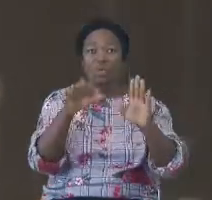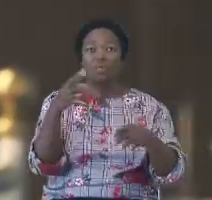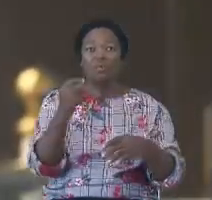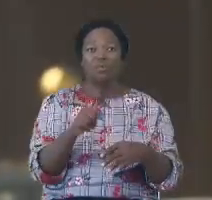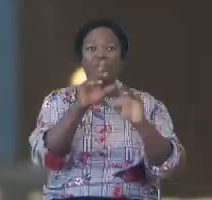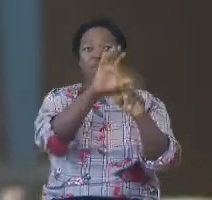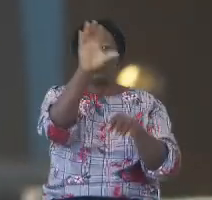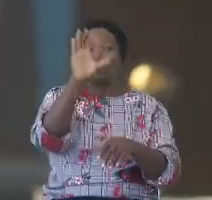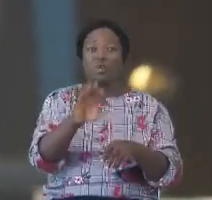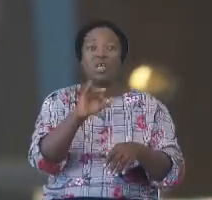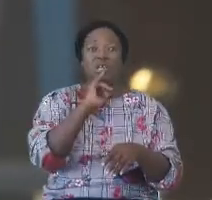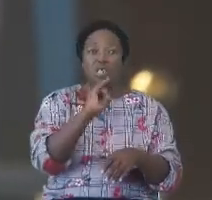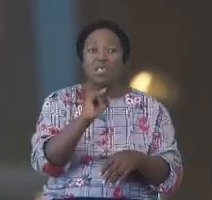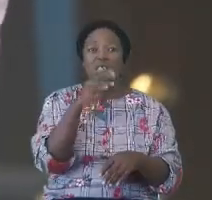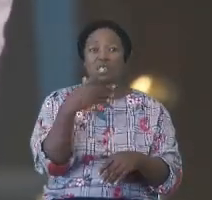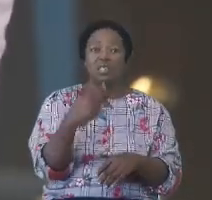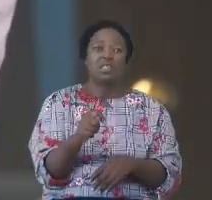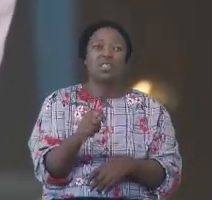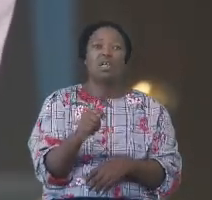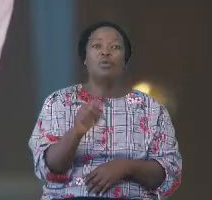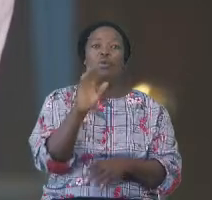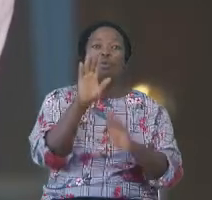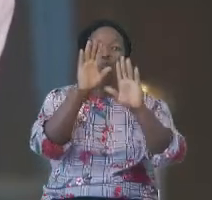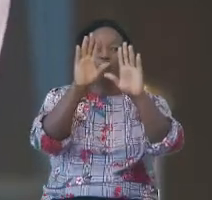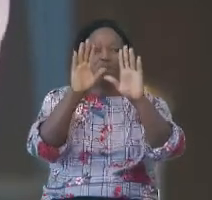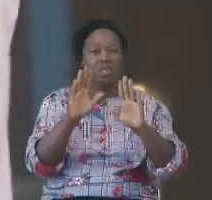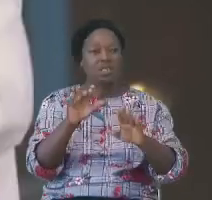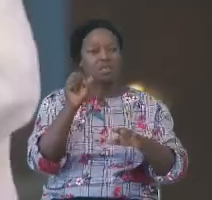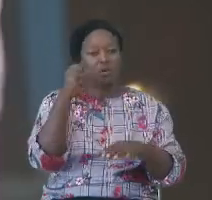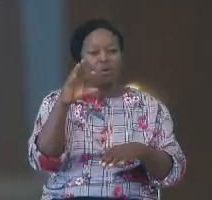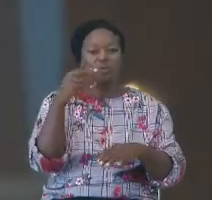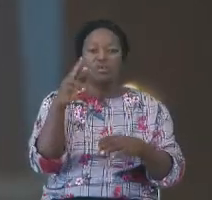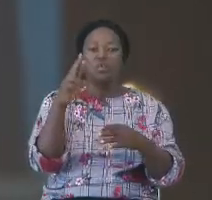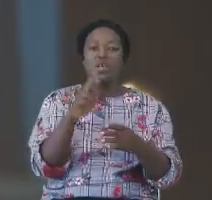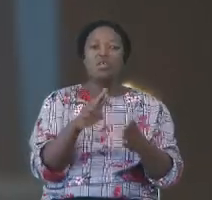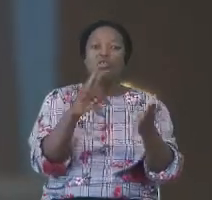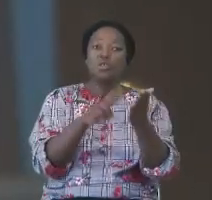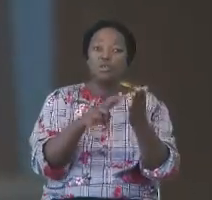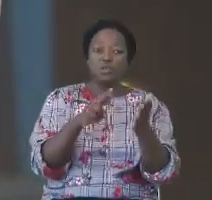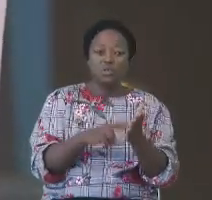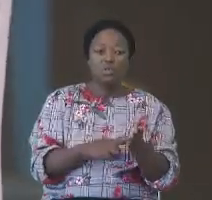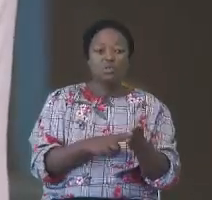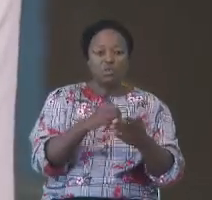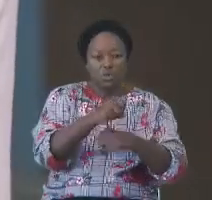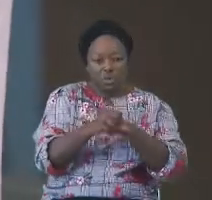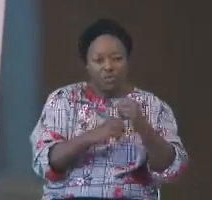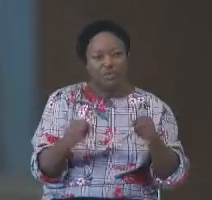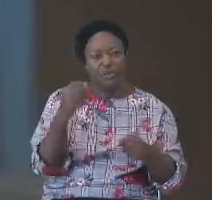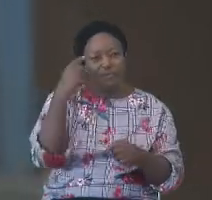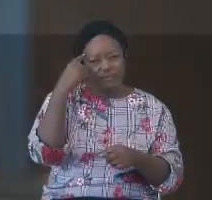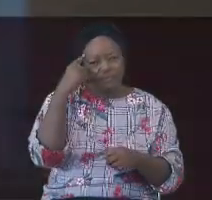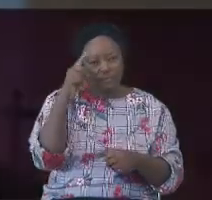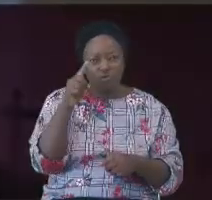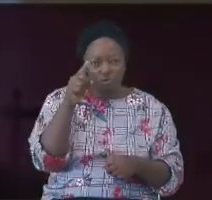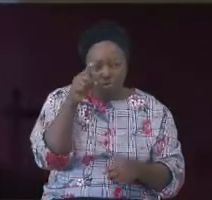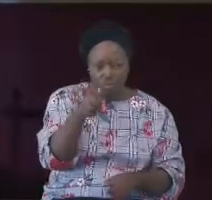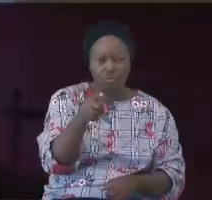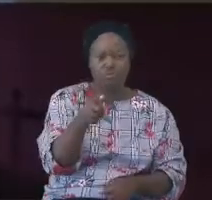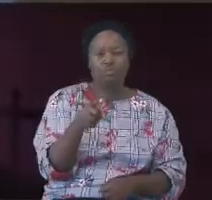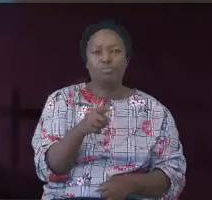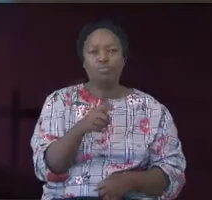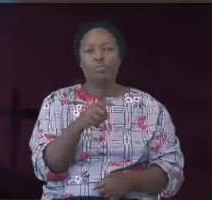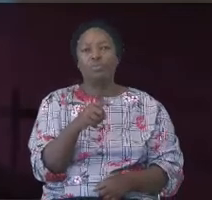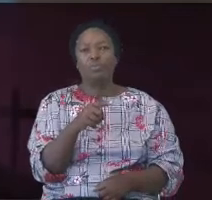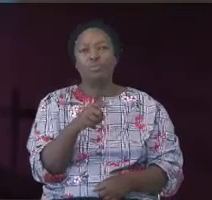number one then of the wonders of the cross it is the wonder of substitution